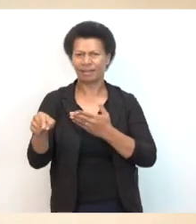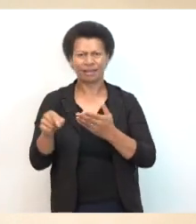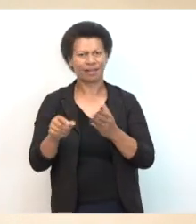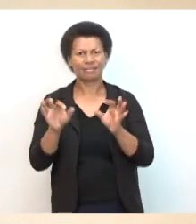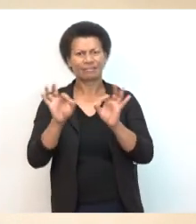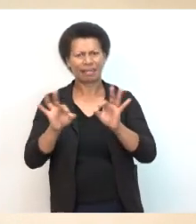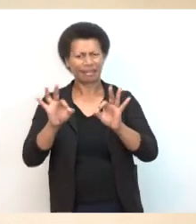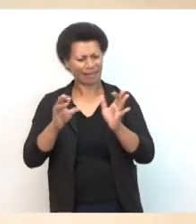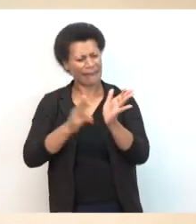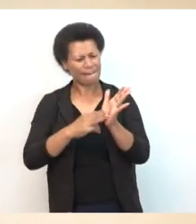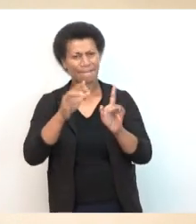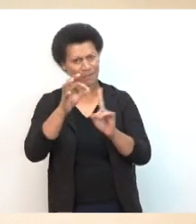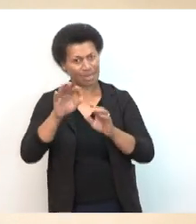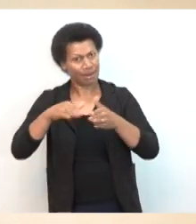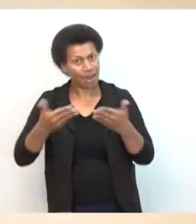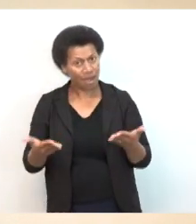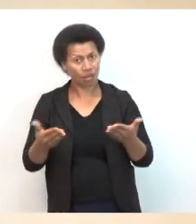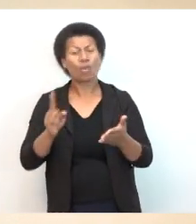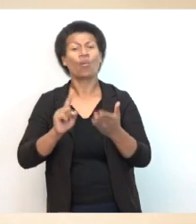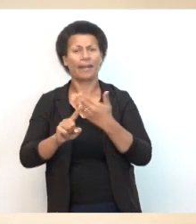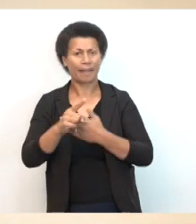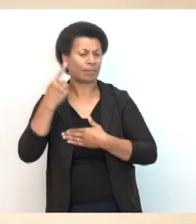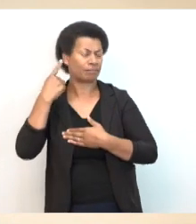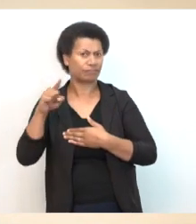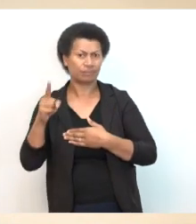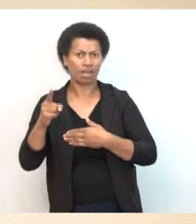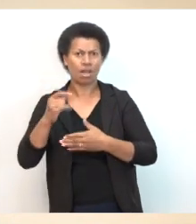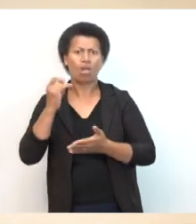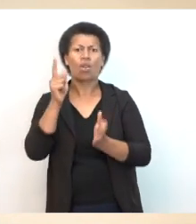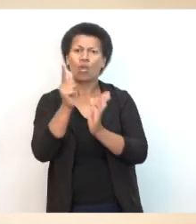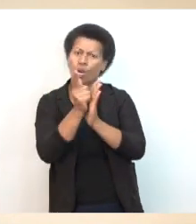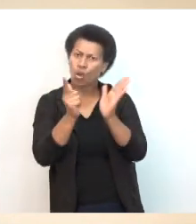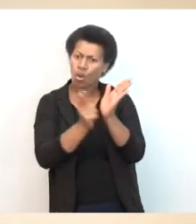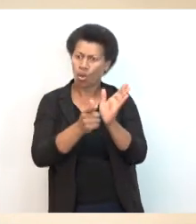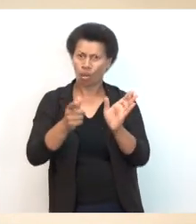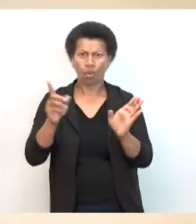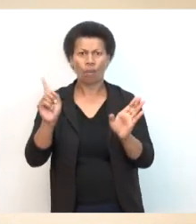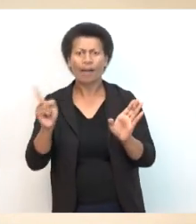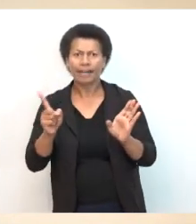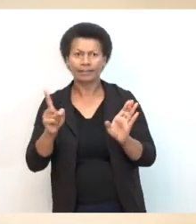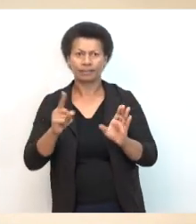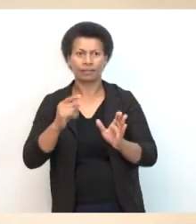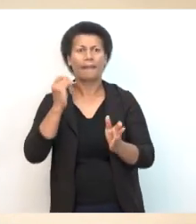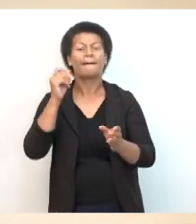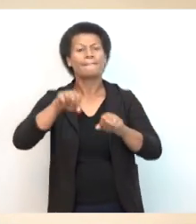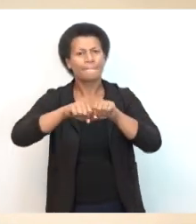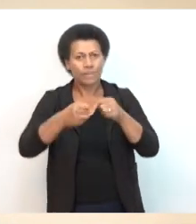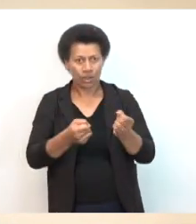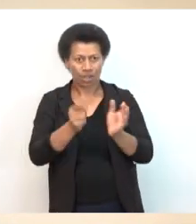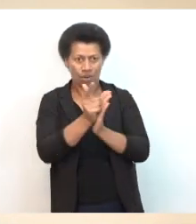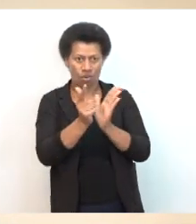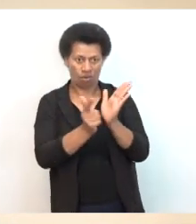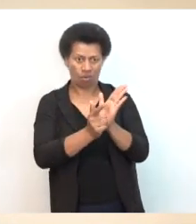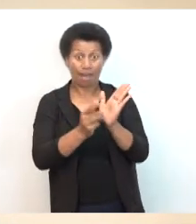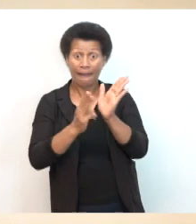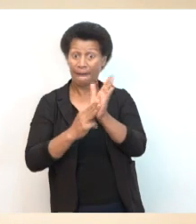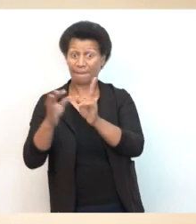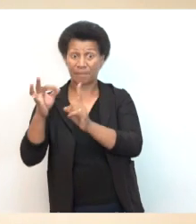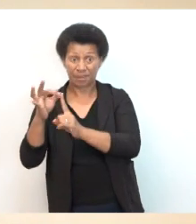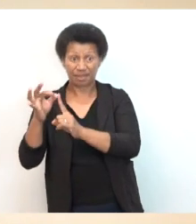parliamentary seat, having breached the law in attending a meeting of the Constitutional Officers Commission while being an MP and a